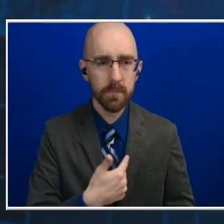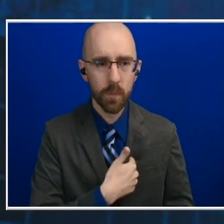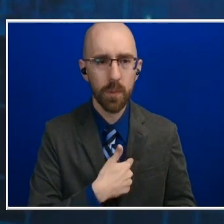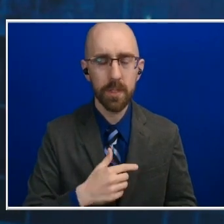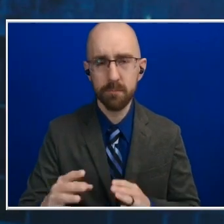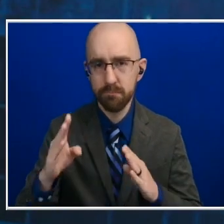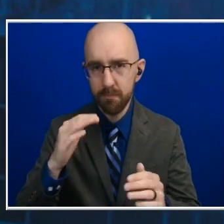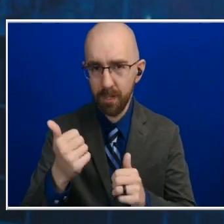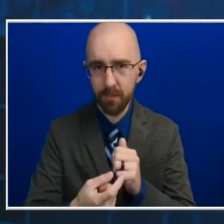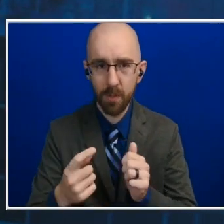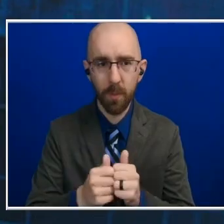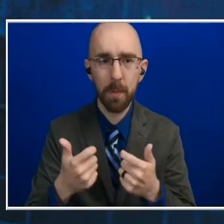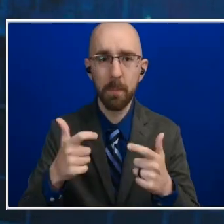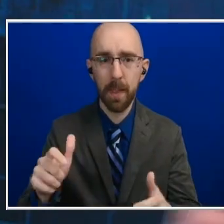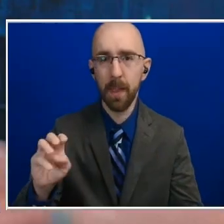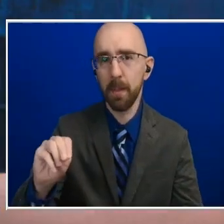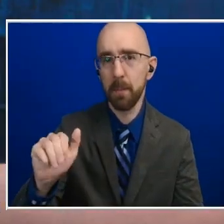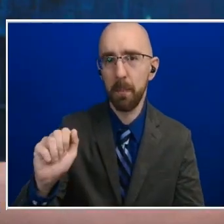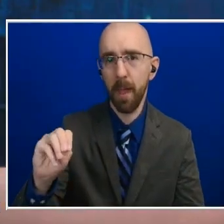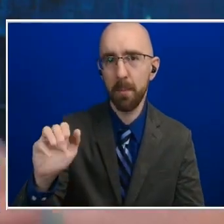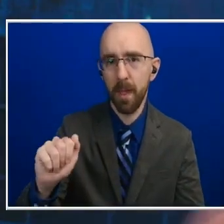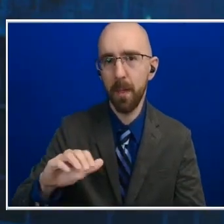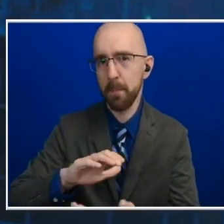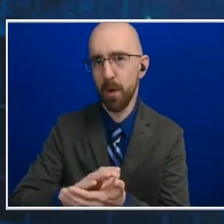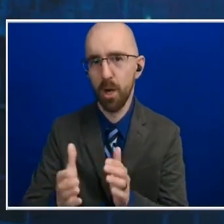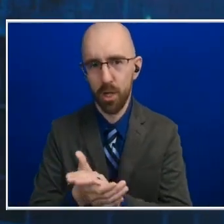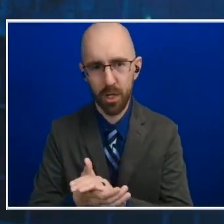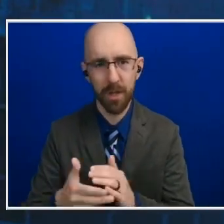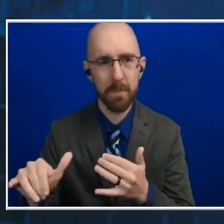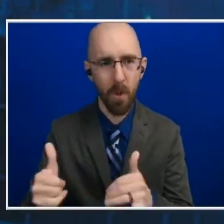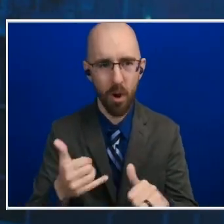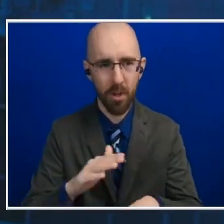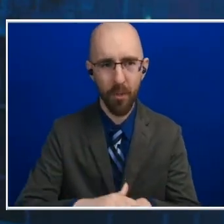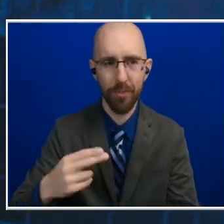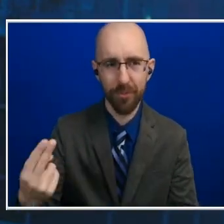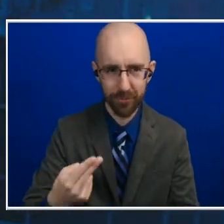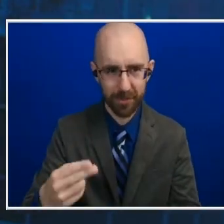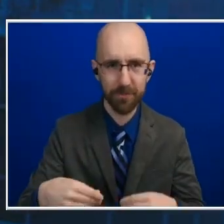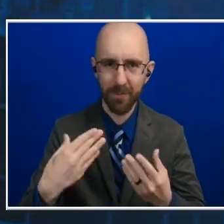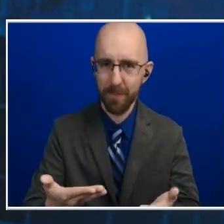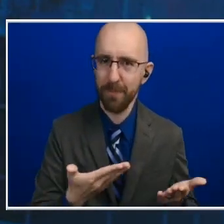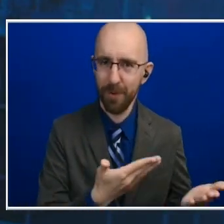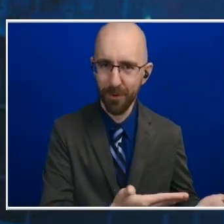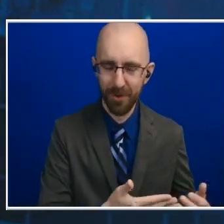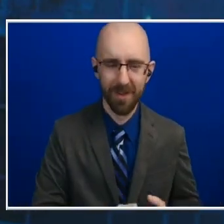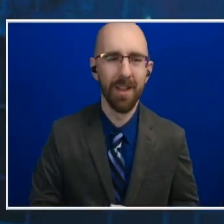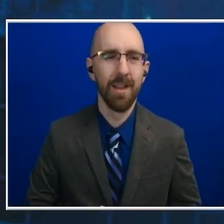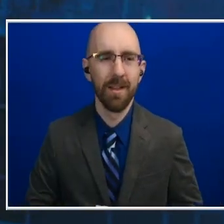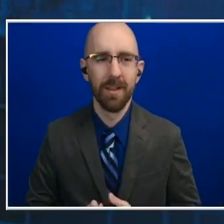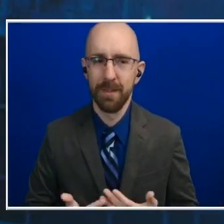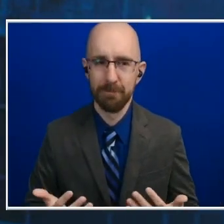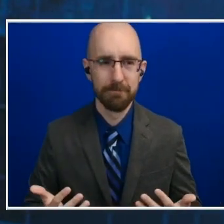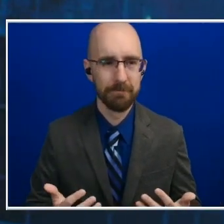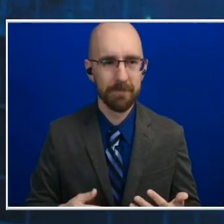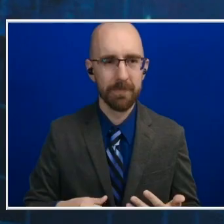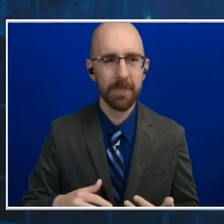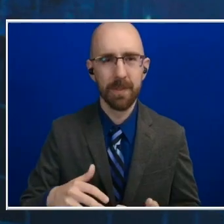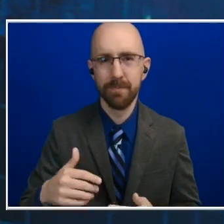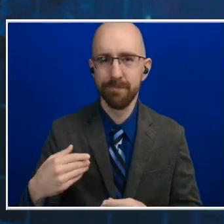burger party on Thursday. Yes. Provided by her. It's age-old tradition. It was what